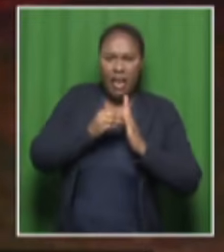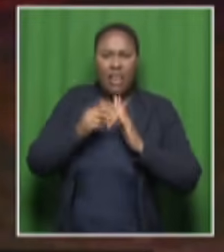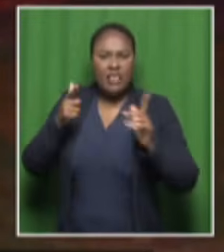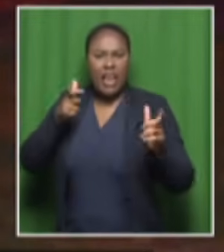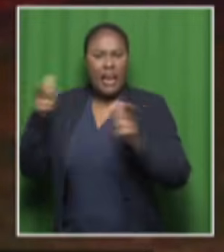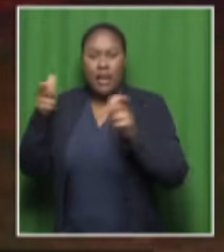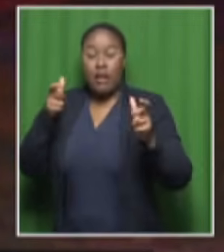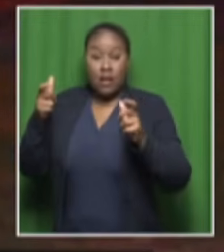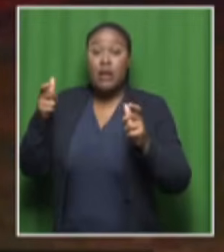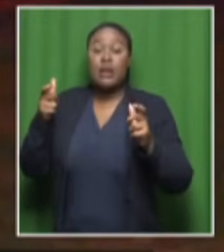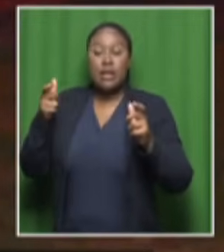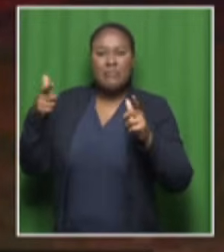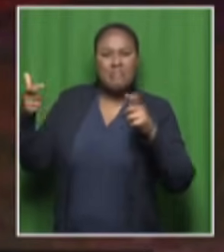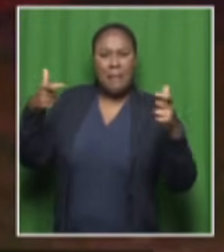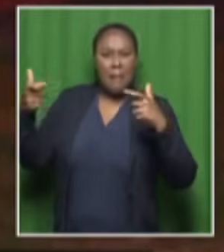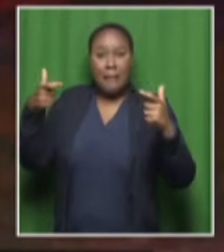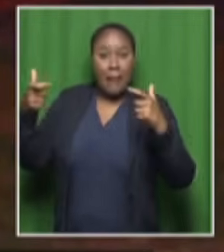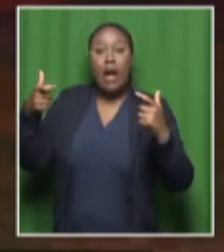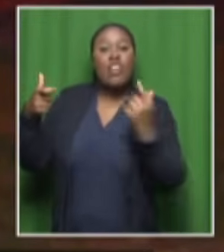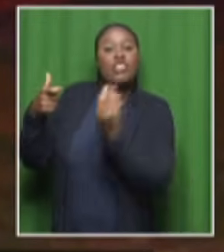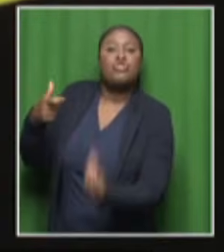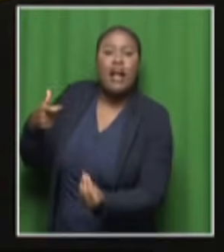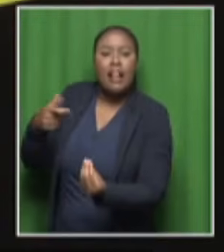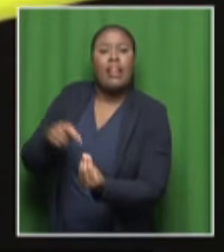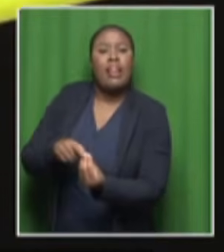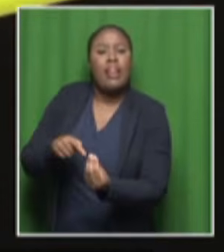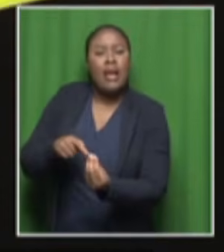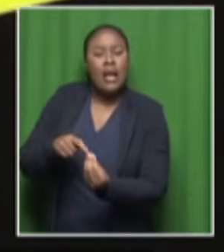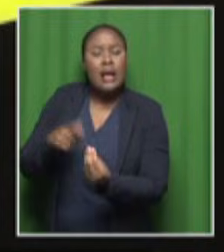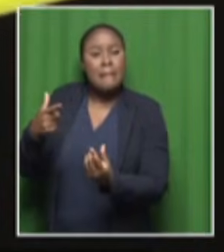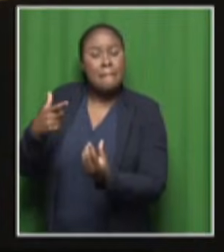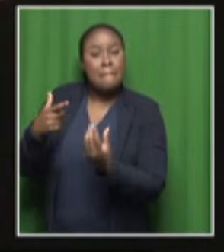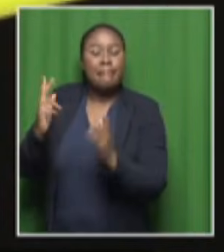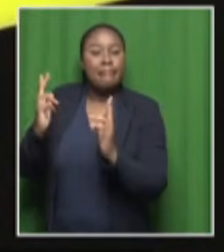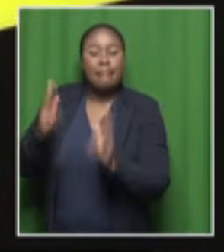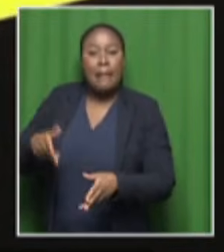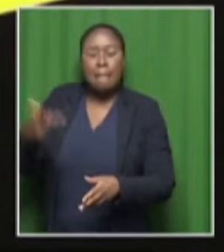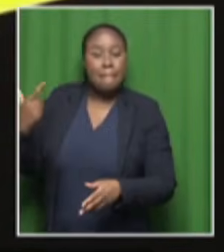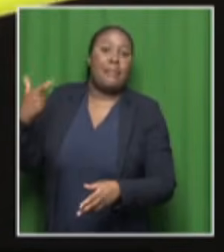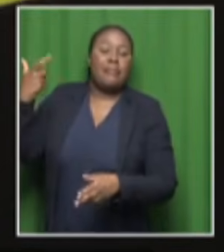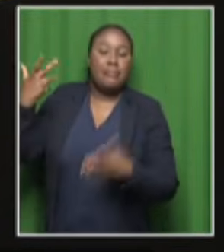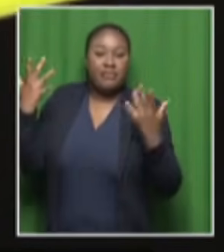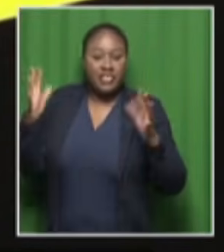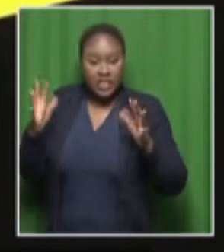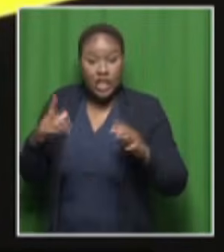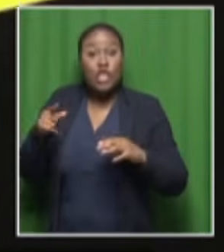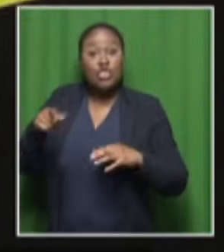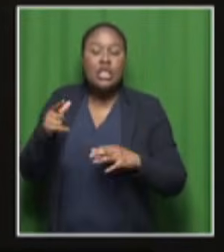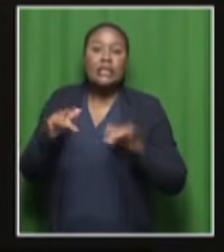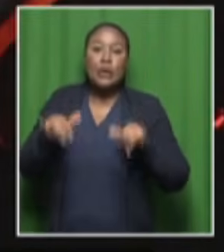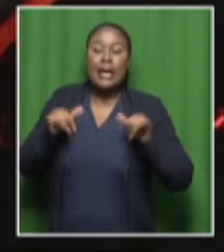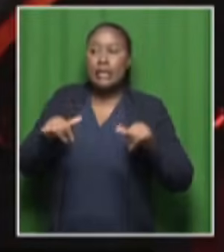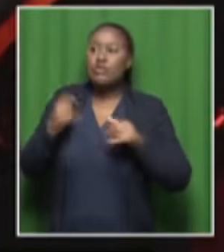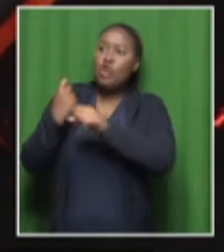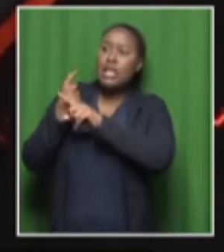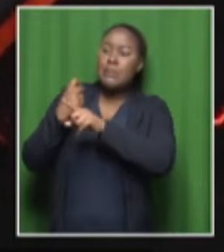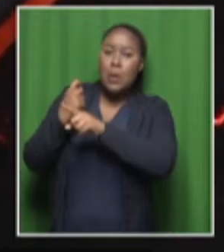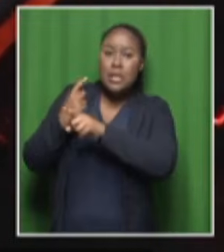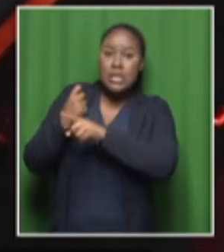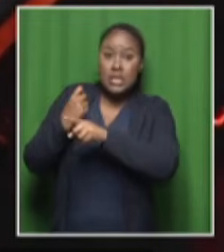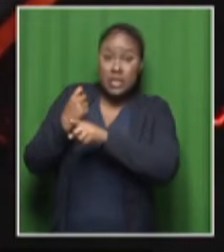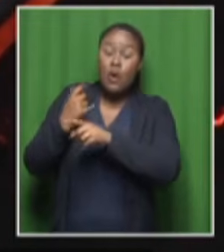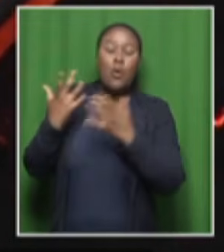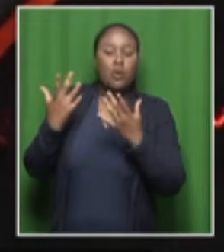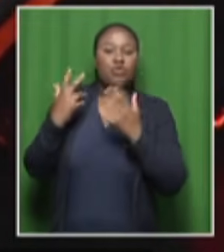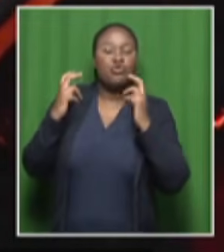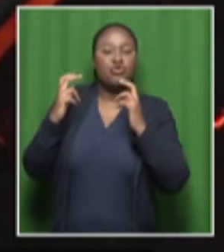7 learner was caught in the crossfire between rival gangs while waiting for transport home from school. The